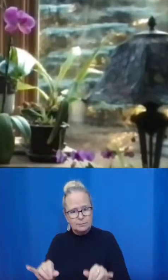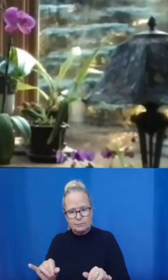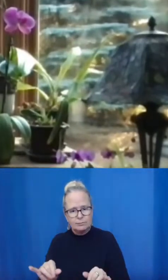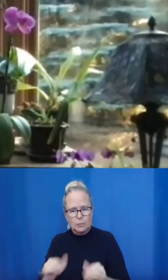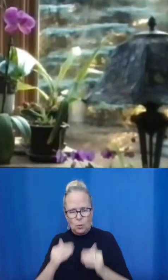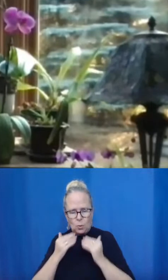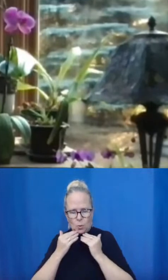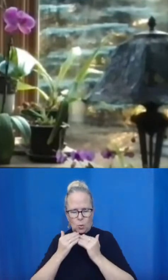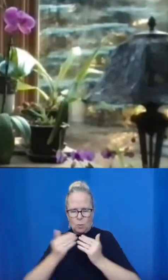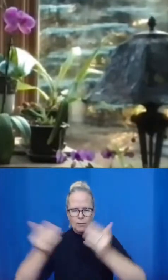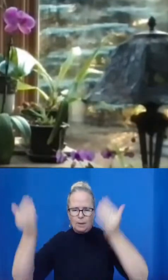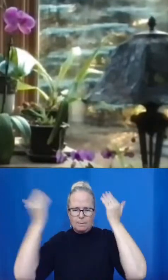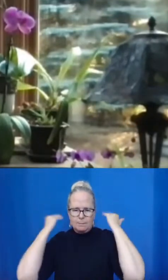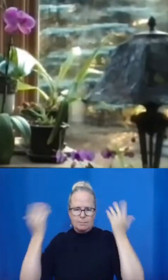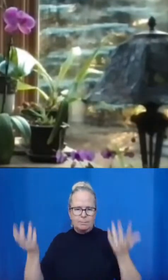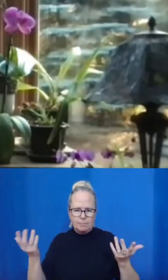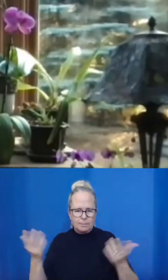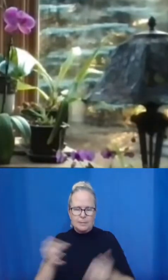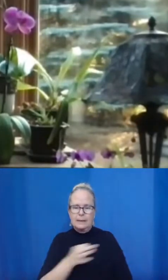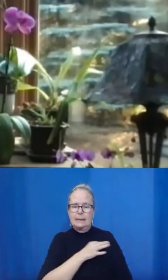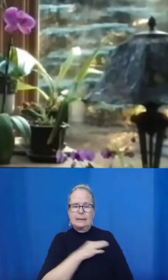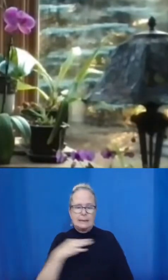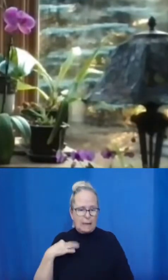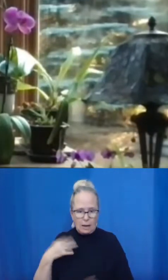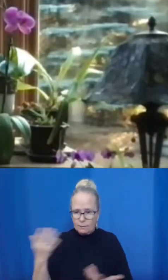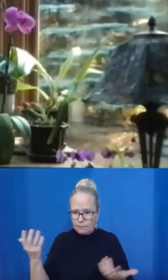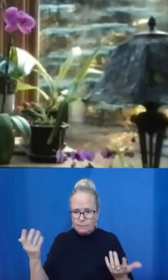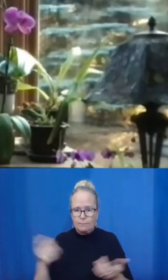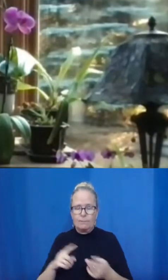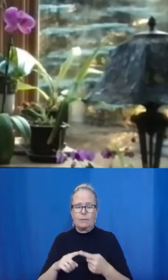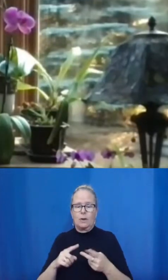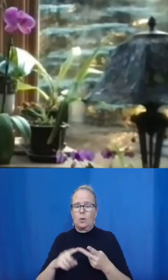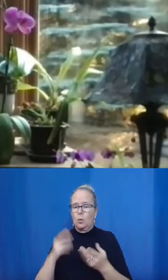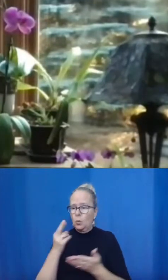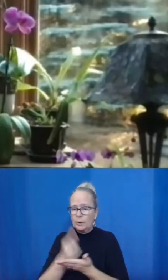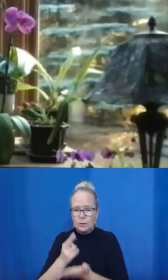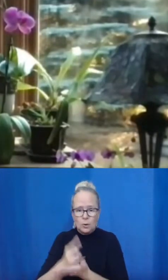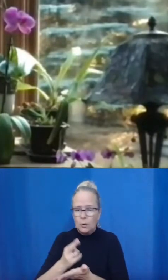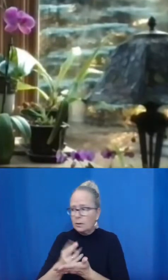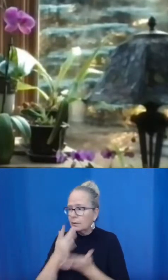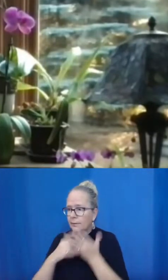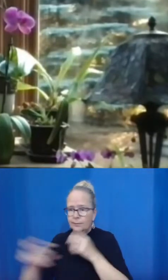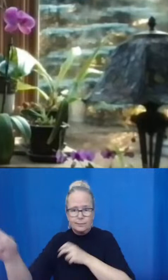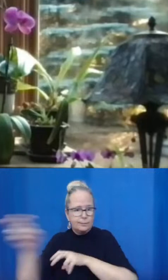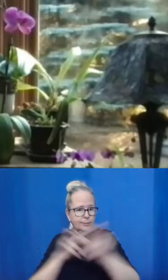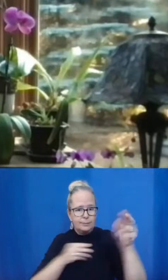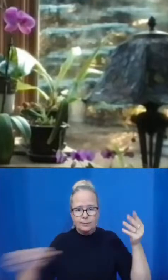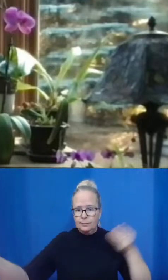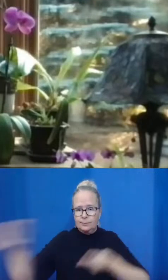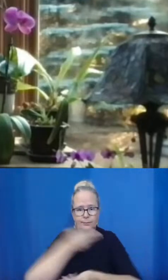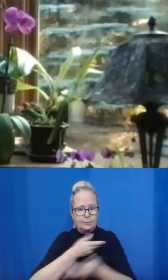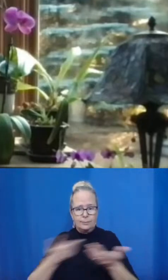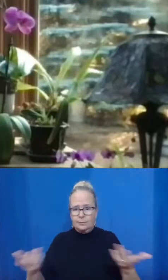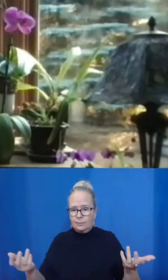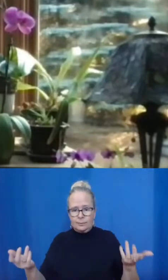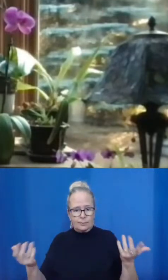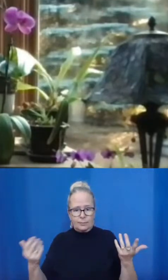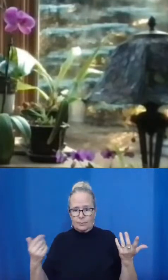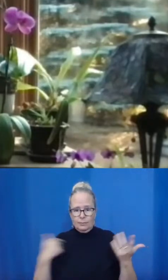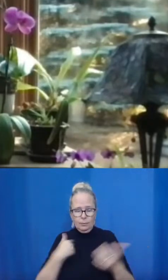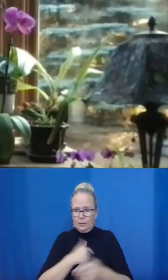able to do. We have less access to the testing that they need. We aren't able, therefore,